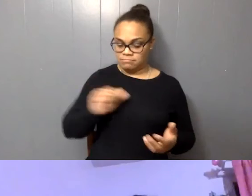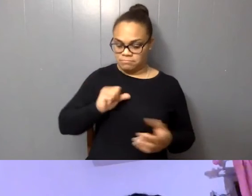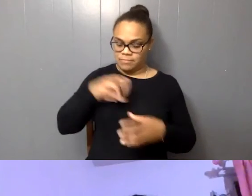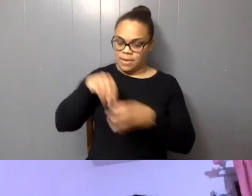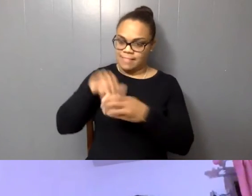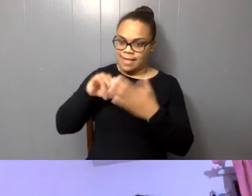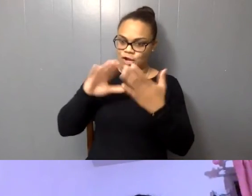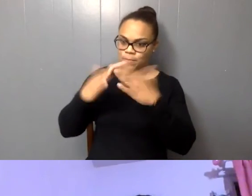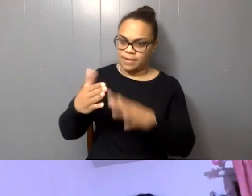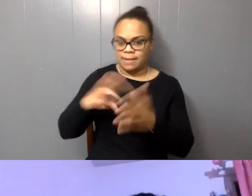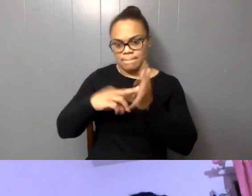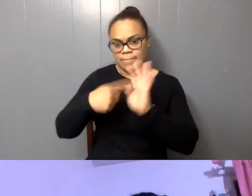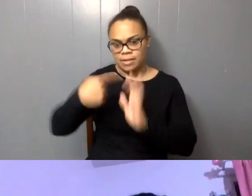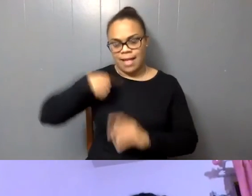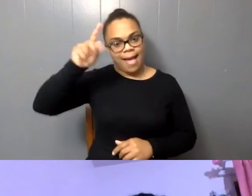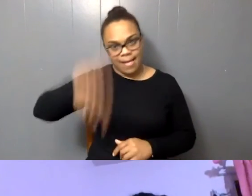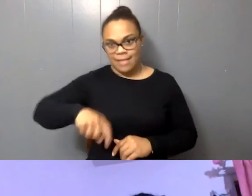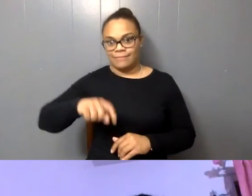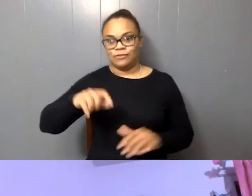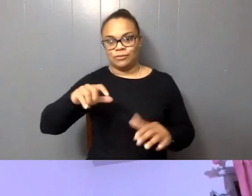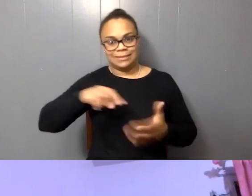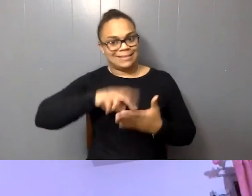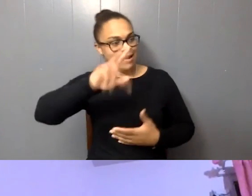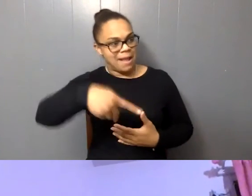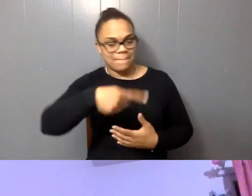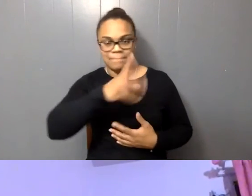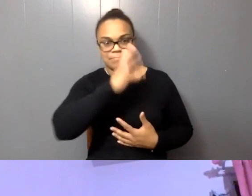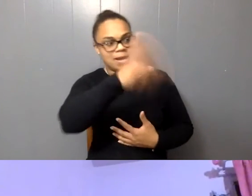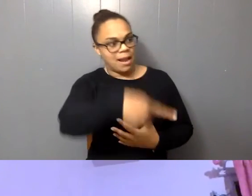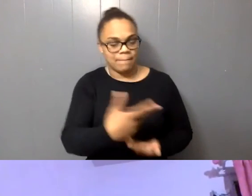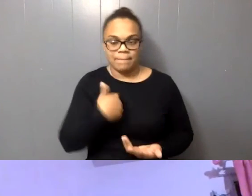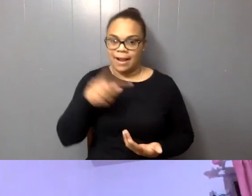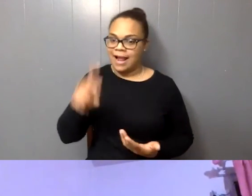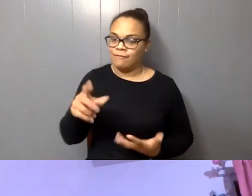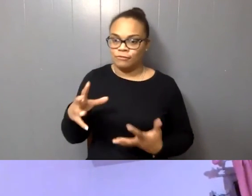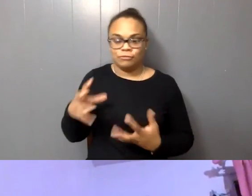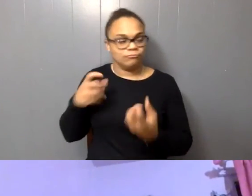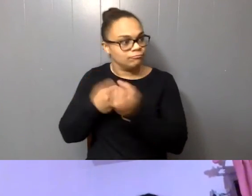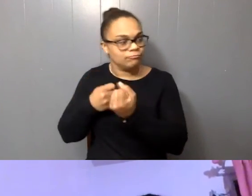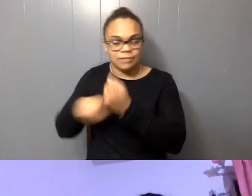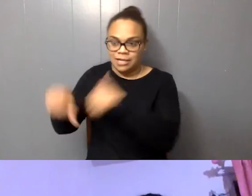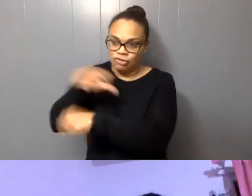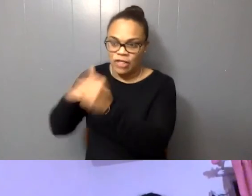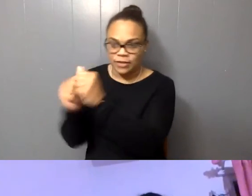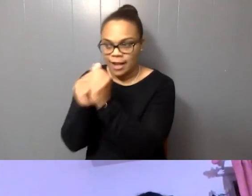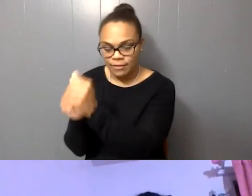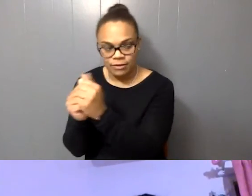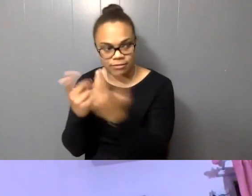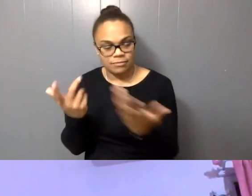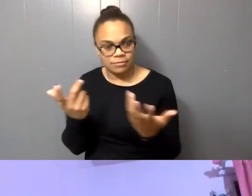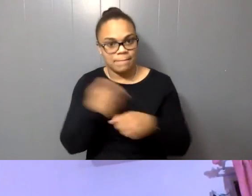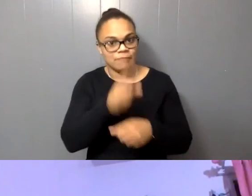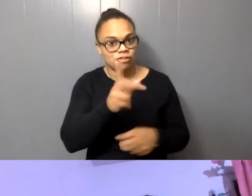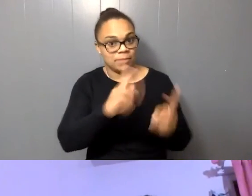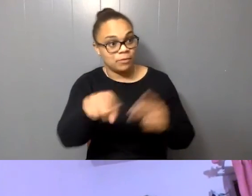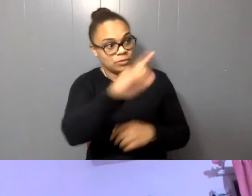to do, and we have to stick together to make sure that people understand that we really are who we are and there's no changing that.